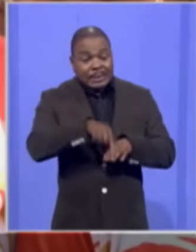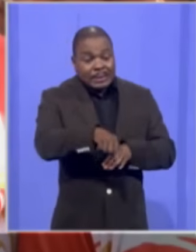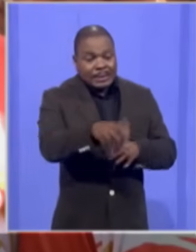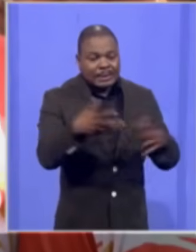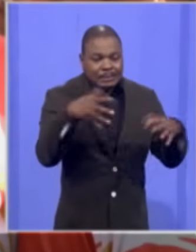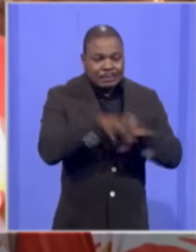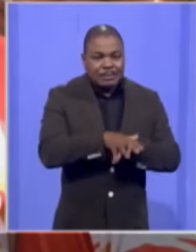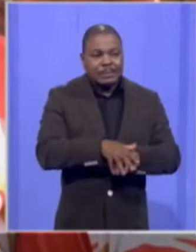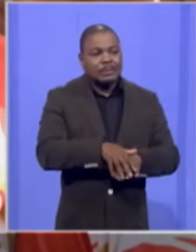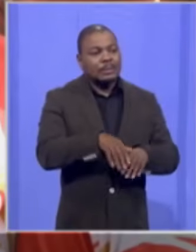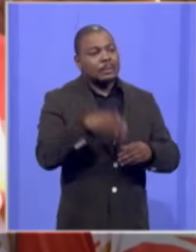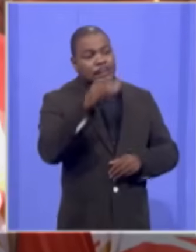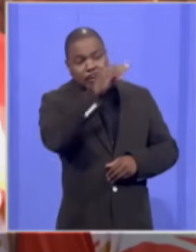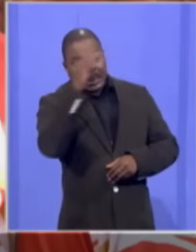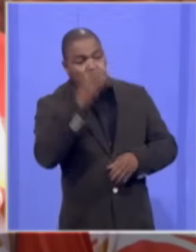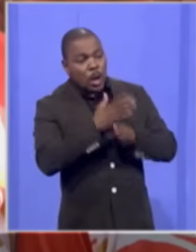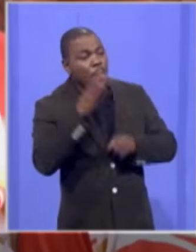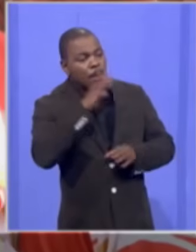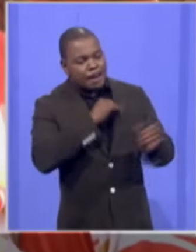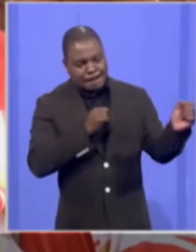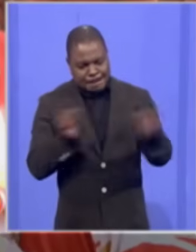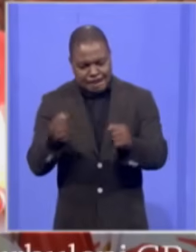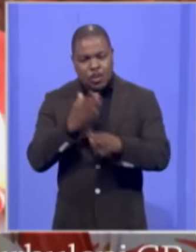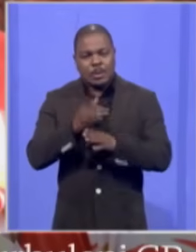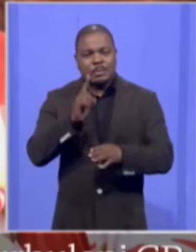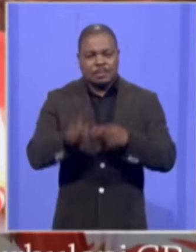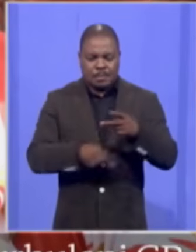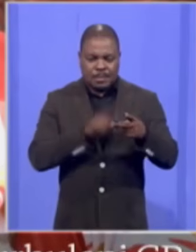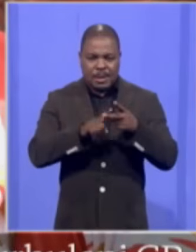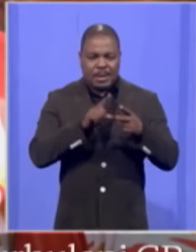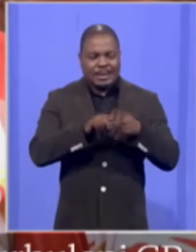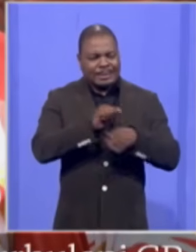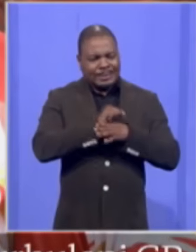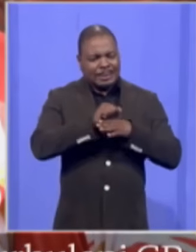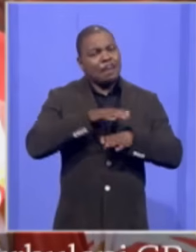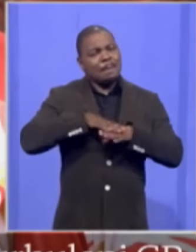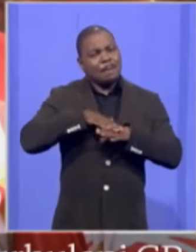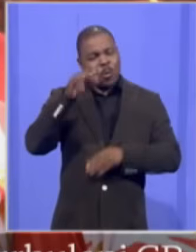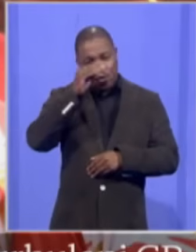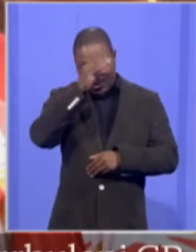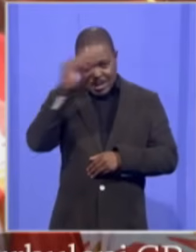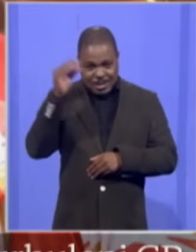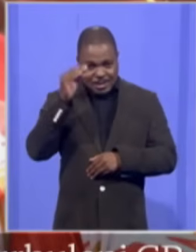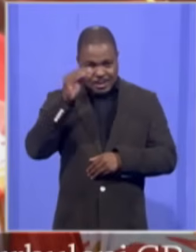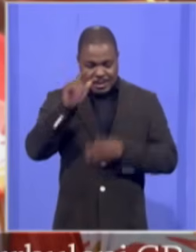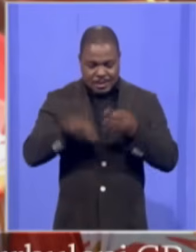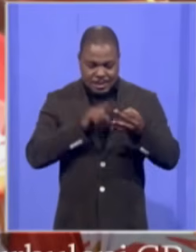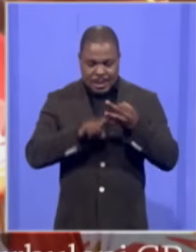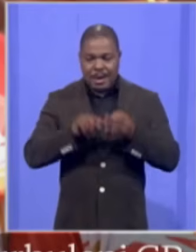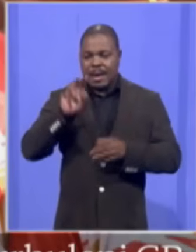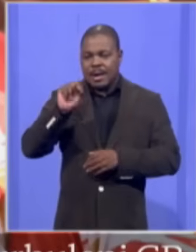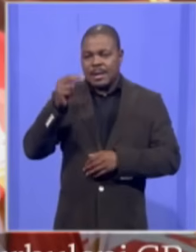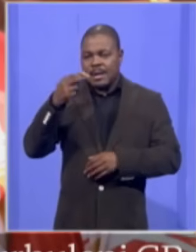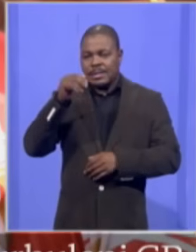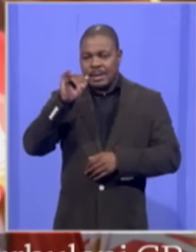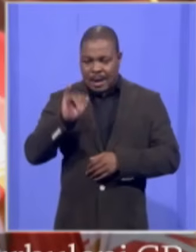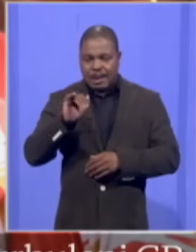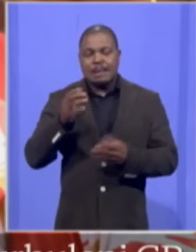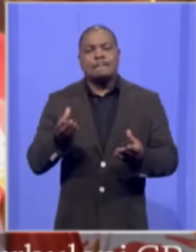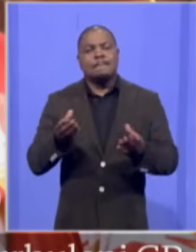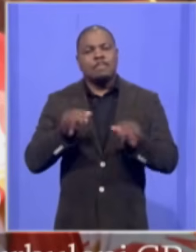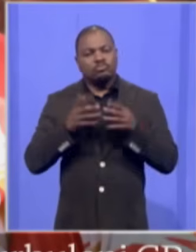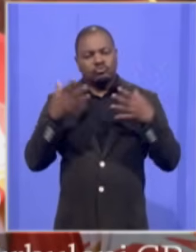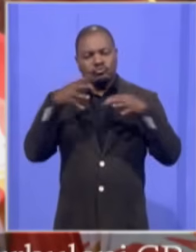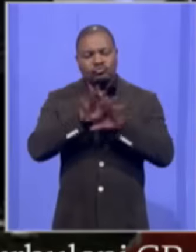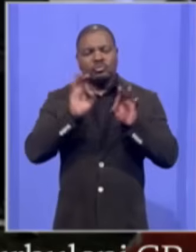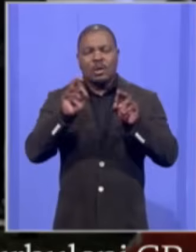unemployed must be employed. We must add the numbers in terms of training of nurses so that we can realize NHI, or what we call